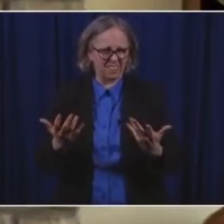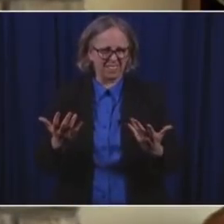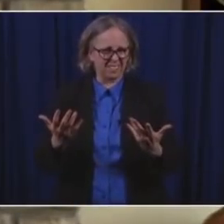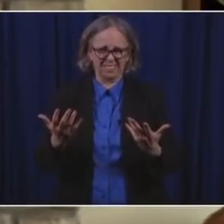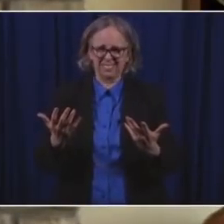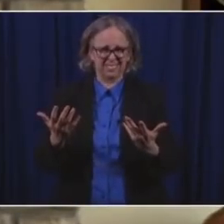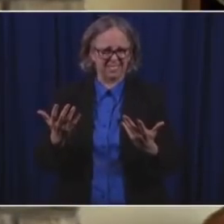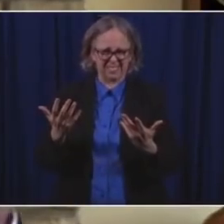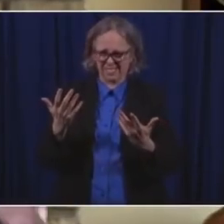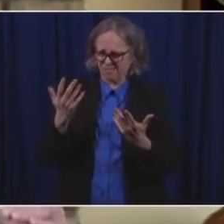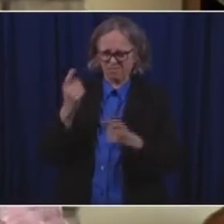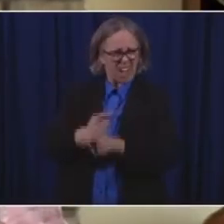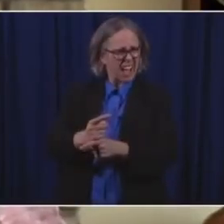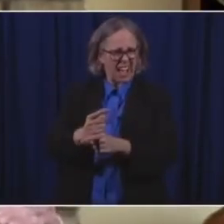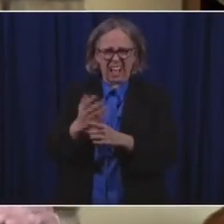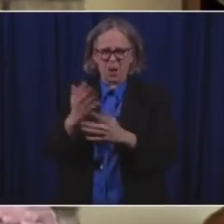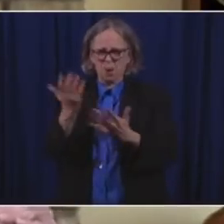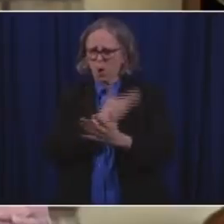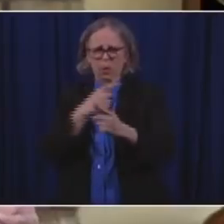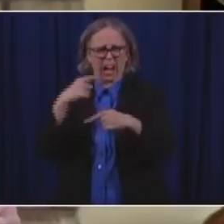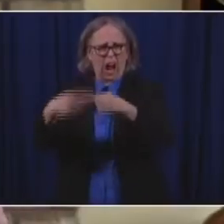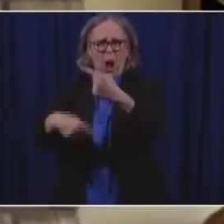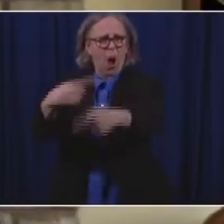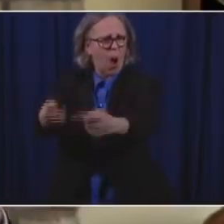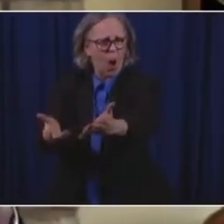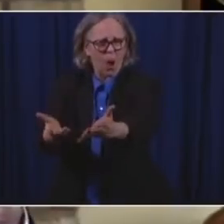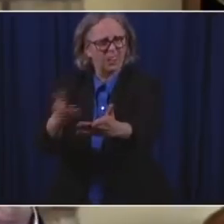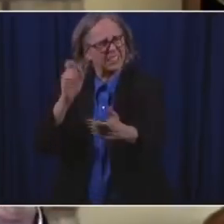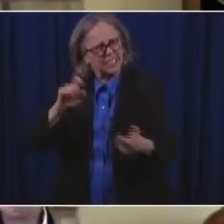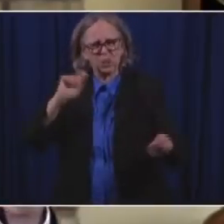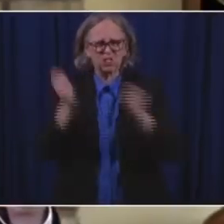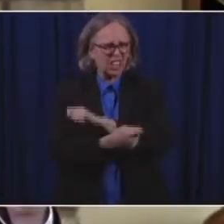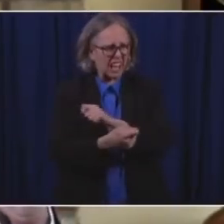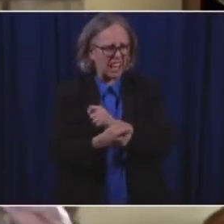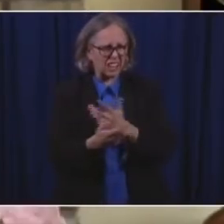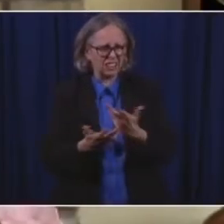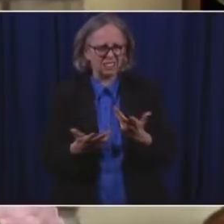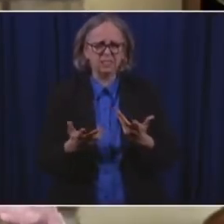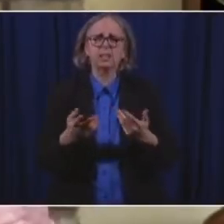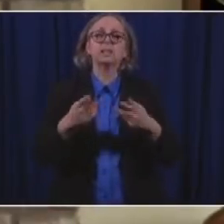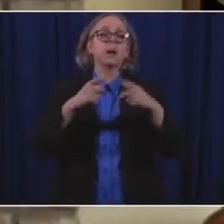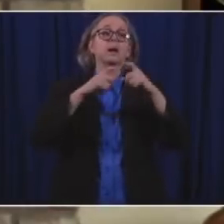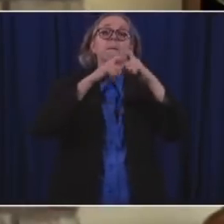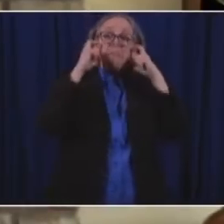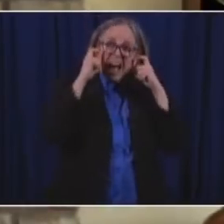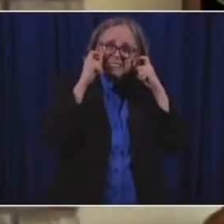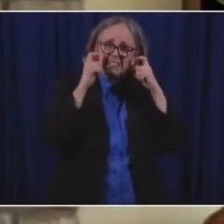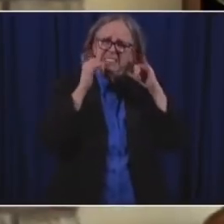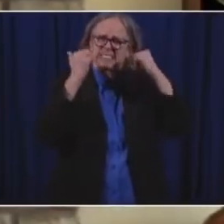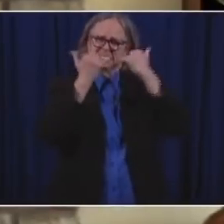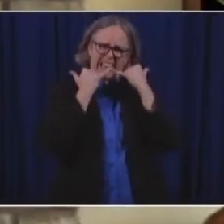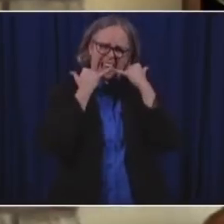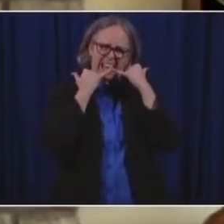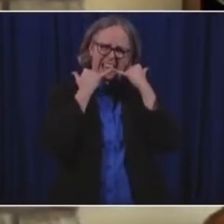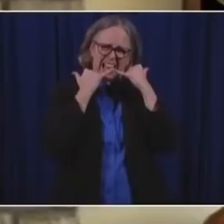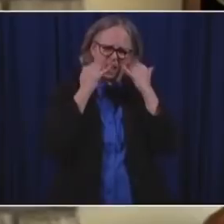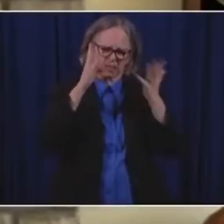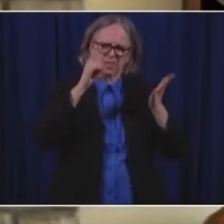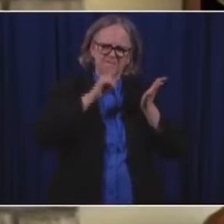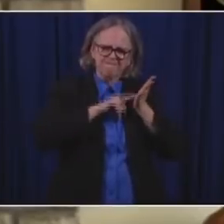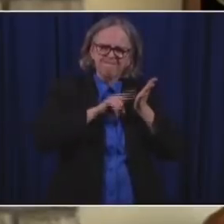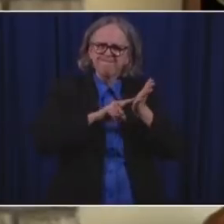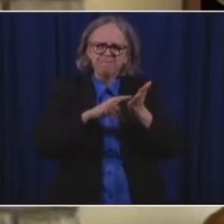done, the curfew, the additional mask wearing, the inspection of retail, we think these things